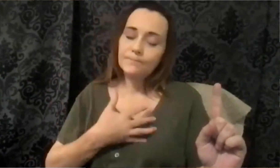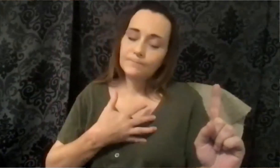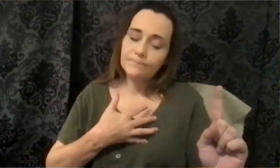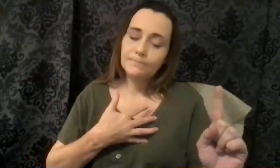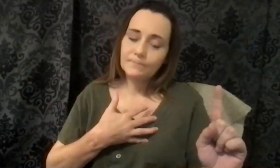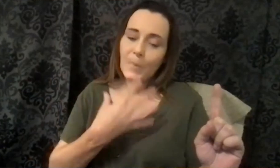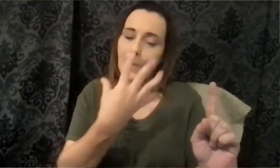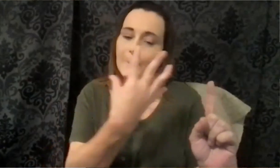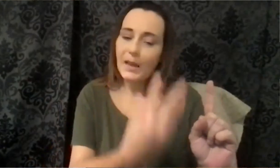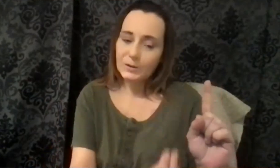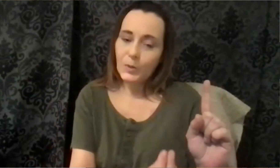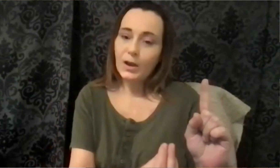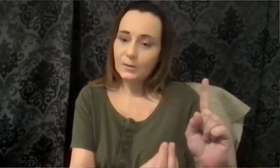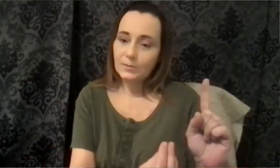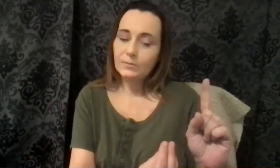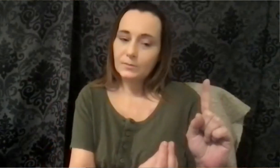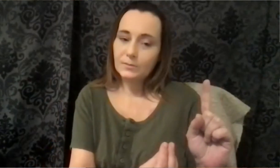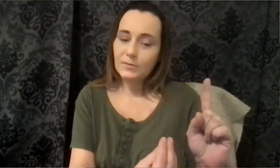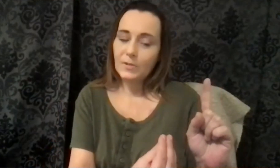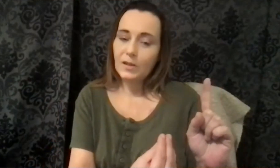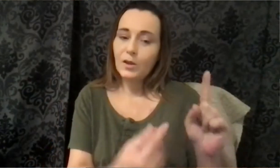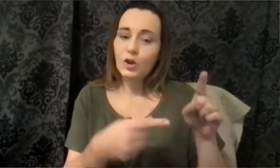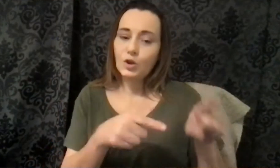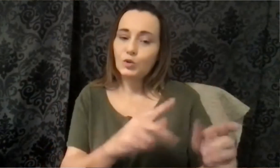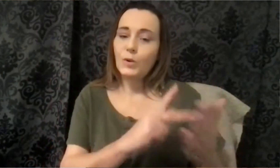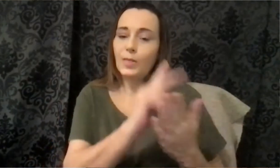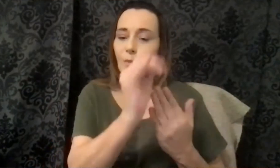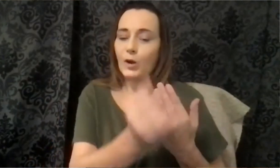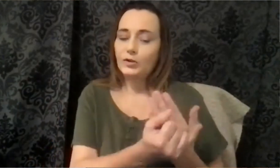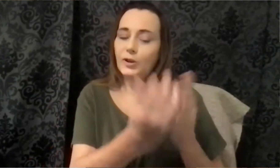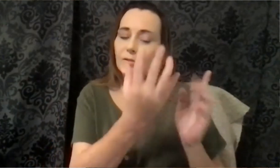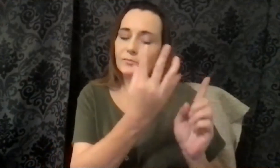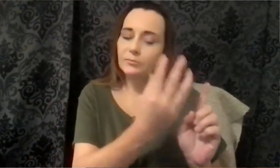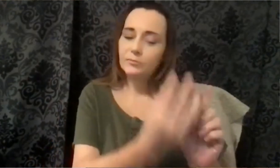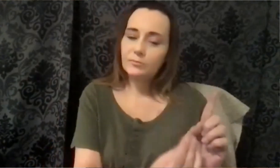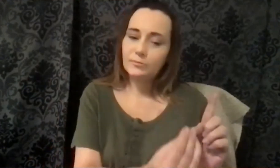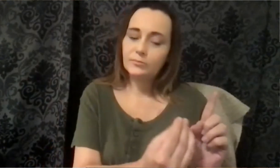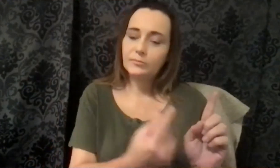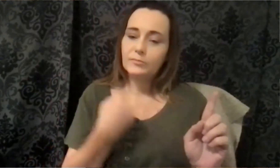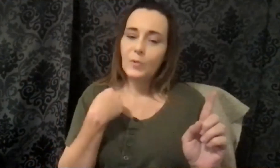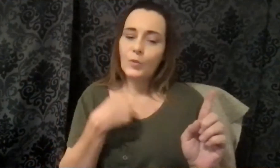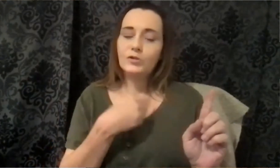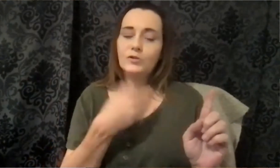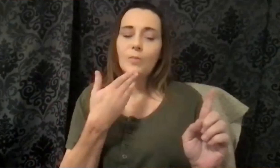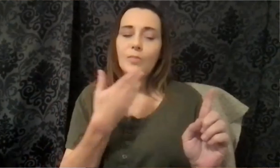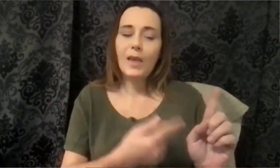she passed away during the project. We are so grateful for her service.